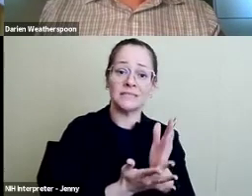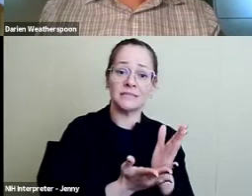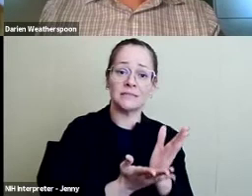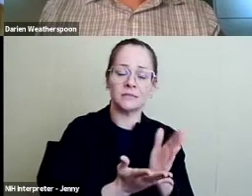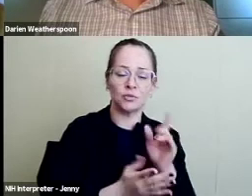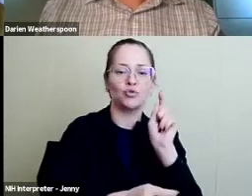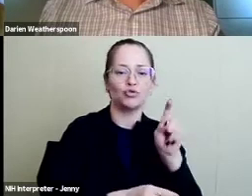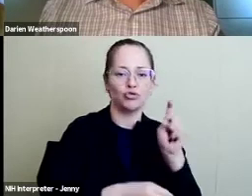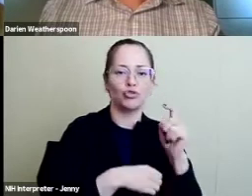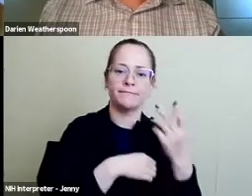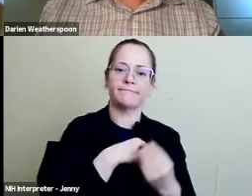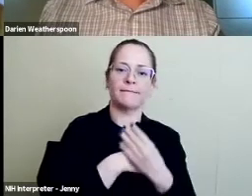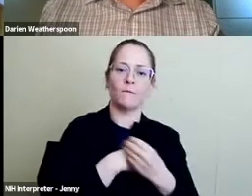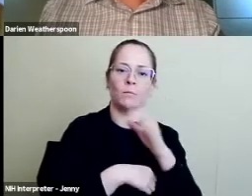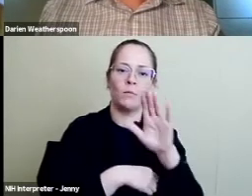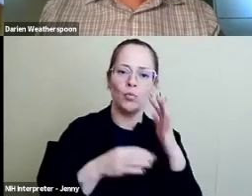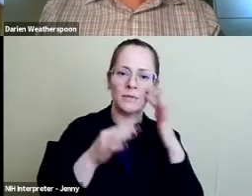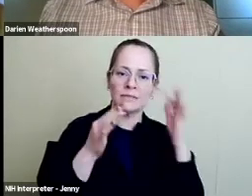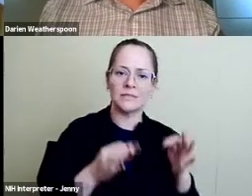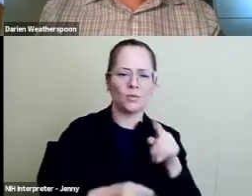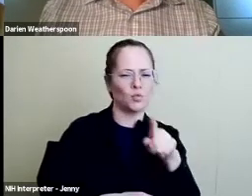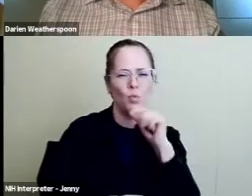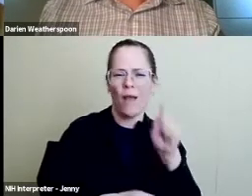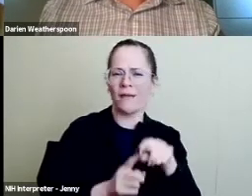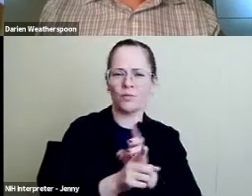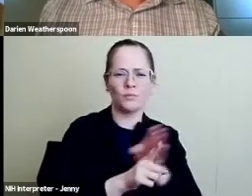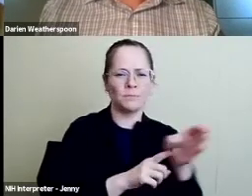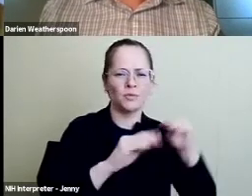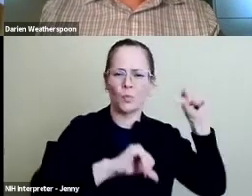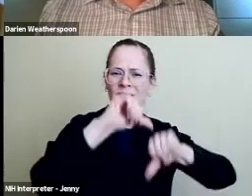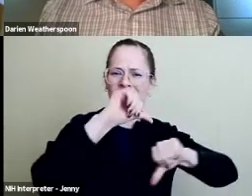decision. And you don't have to major in a science so long as you